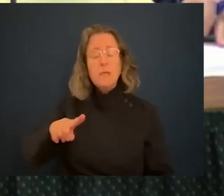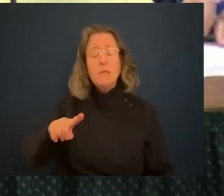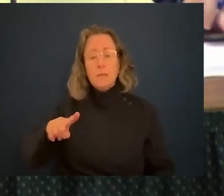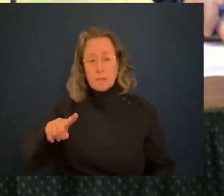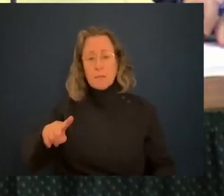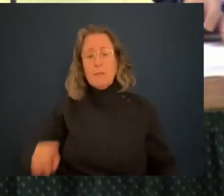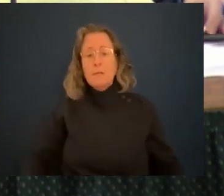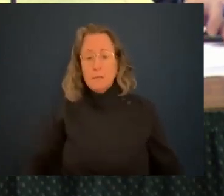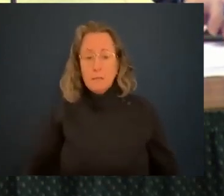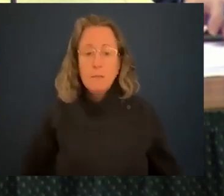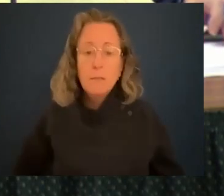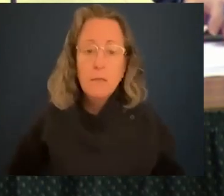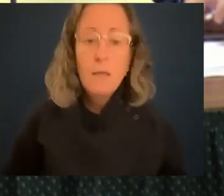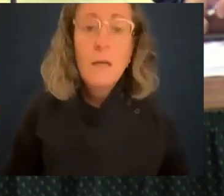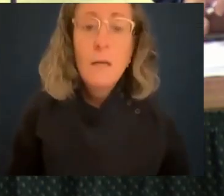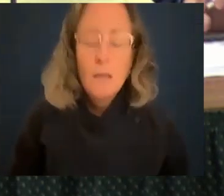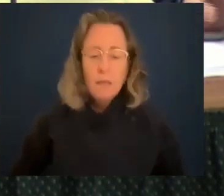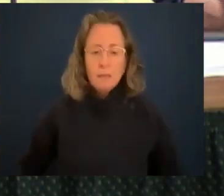of